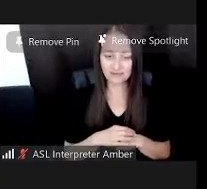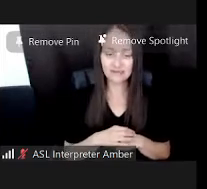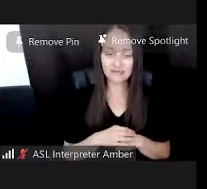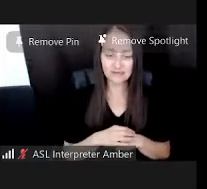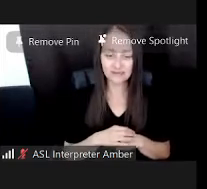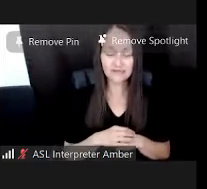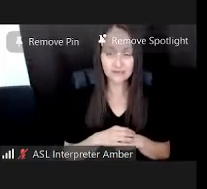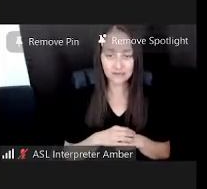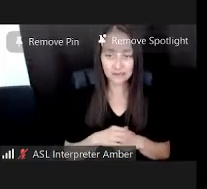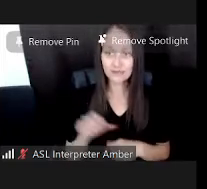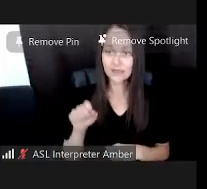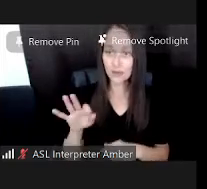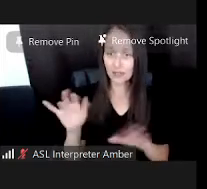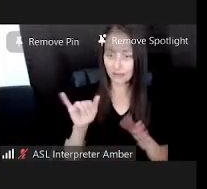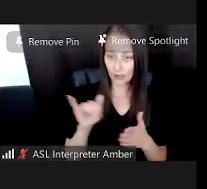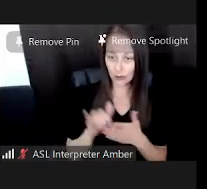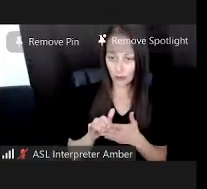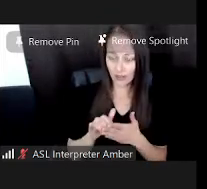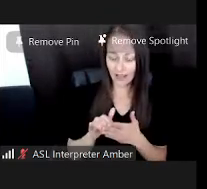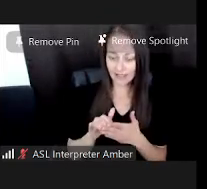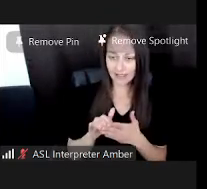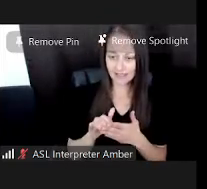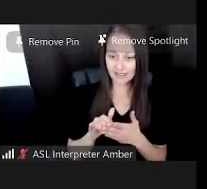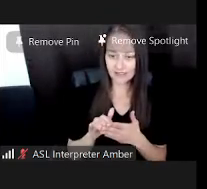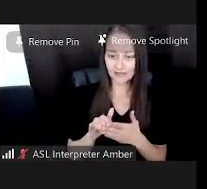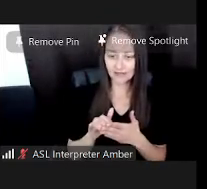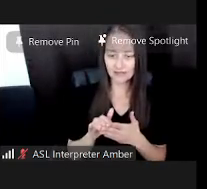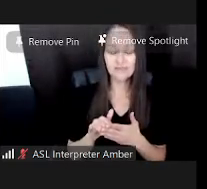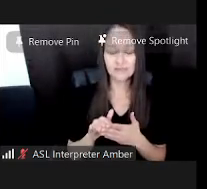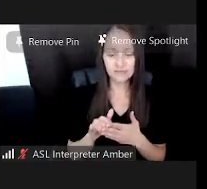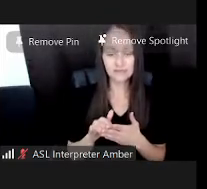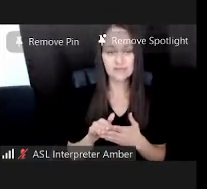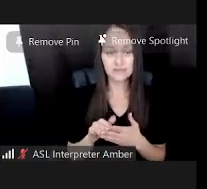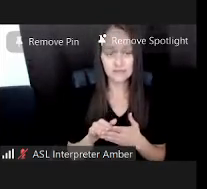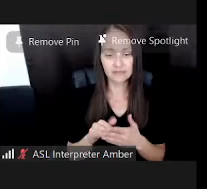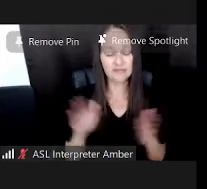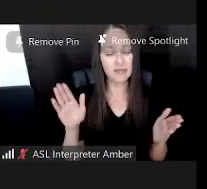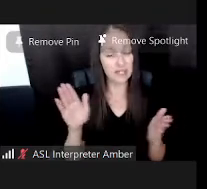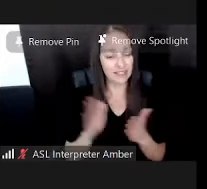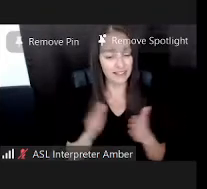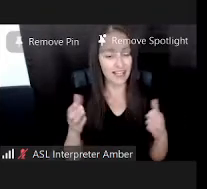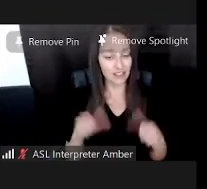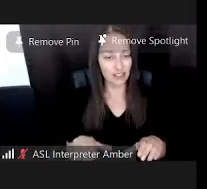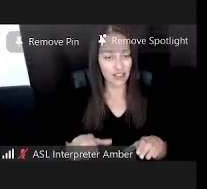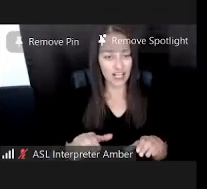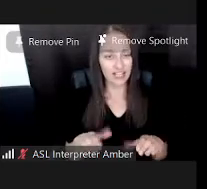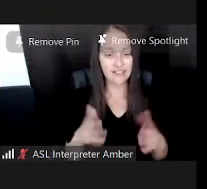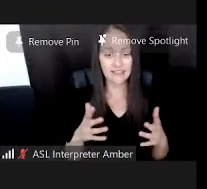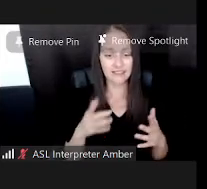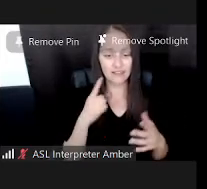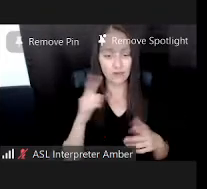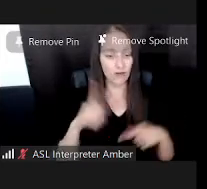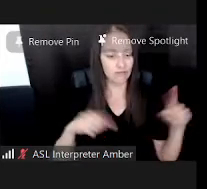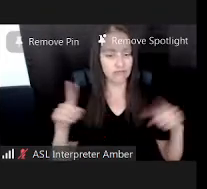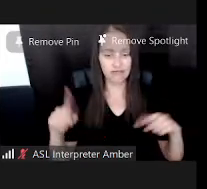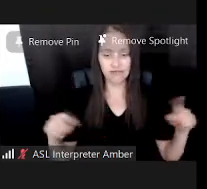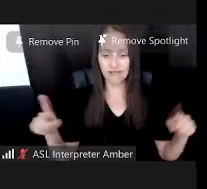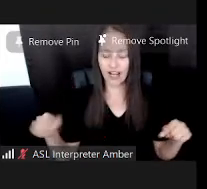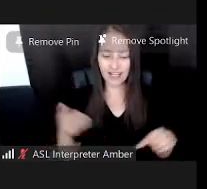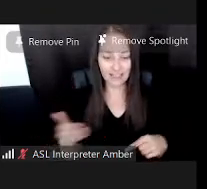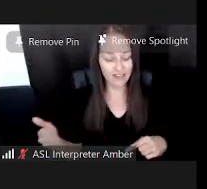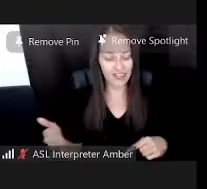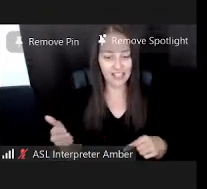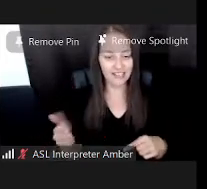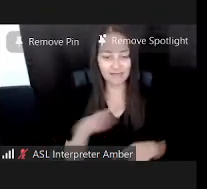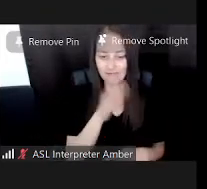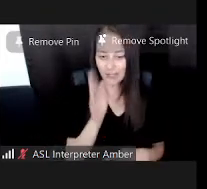is to shrink our potential to encounter the myriad extraordinary things that